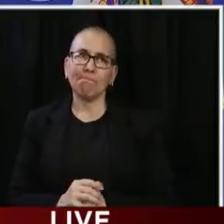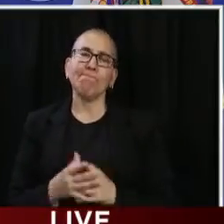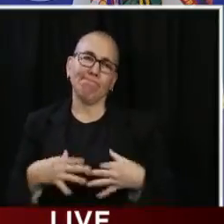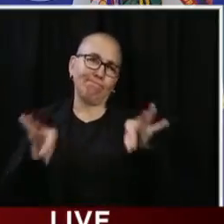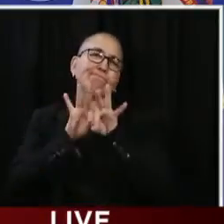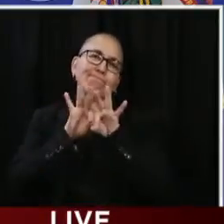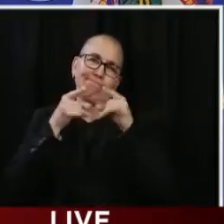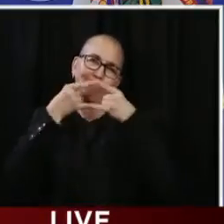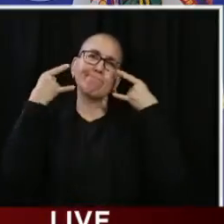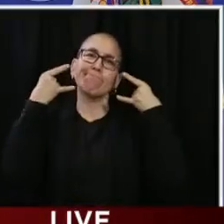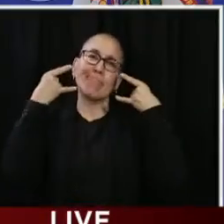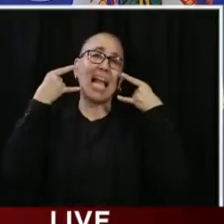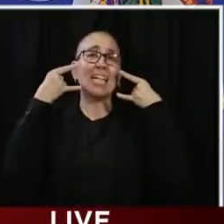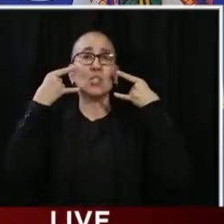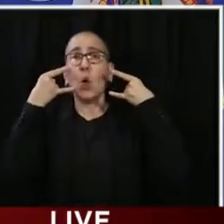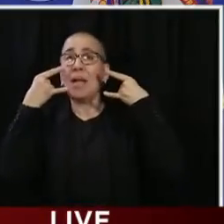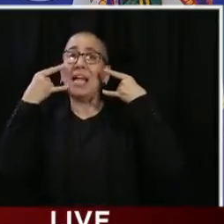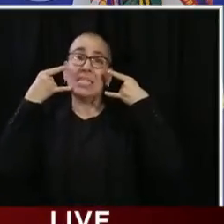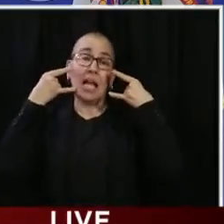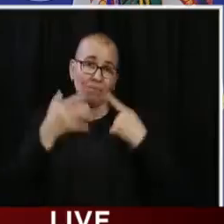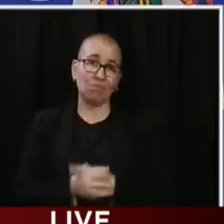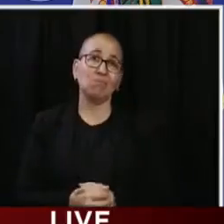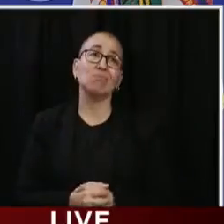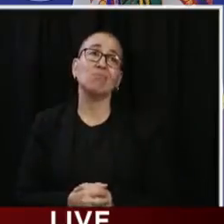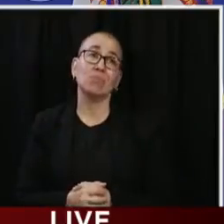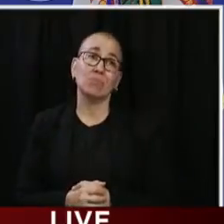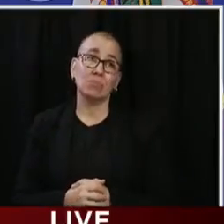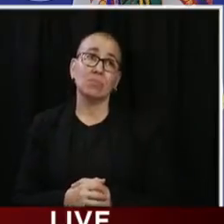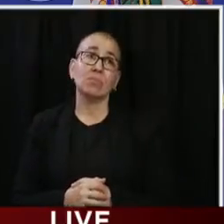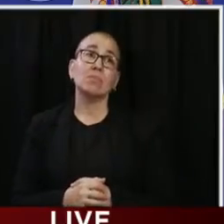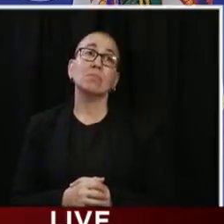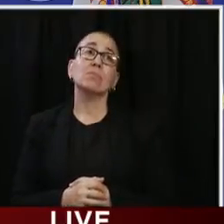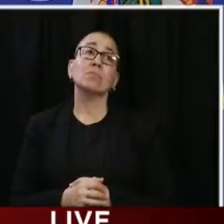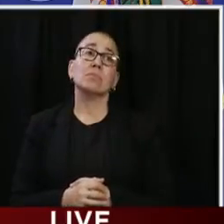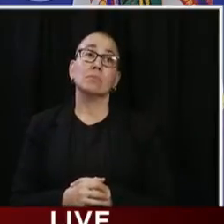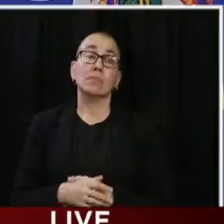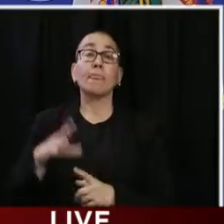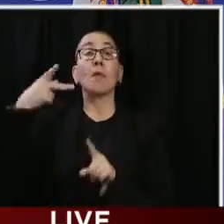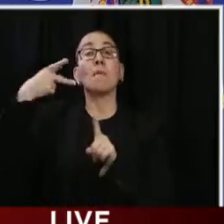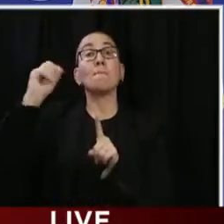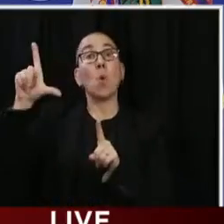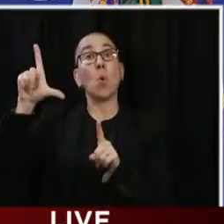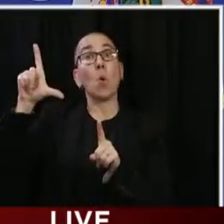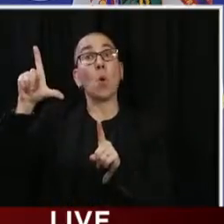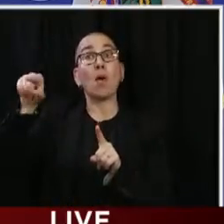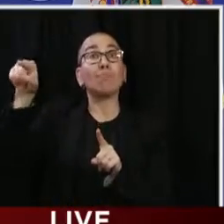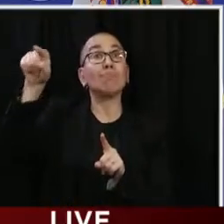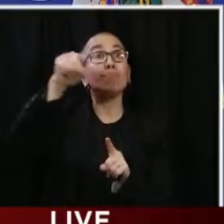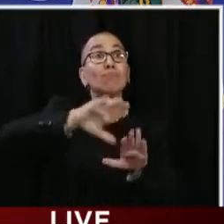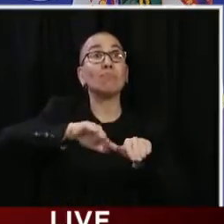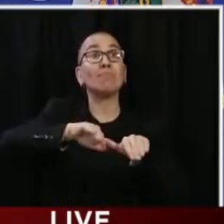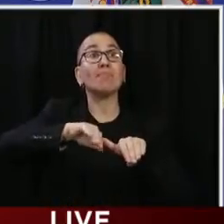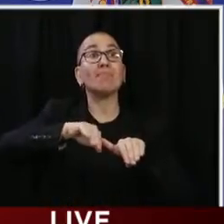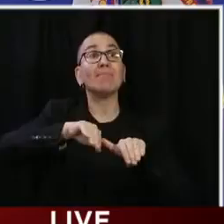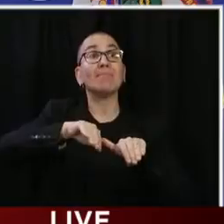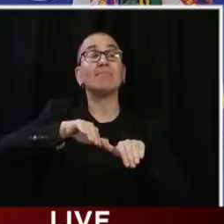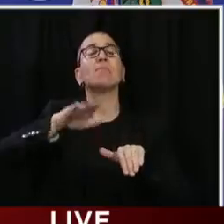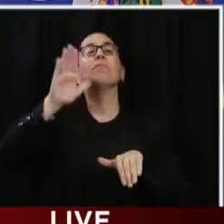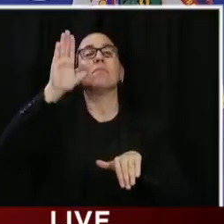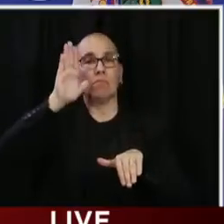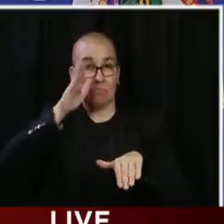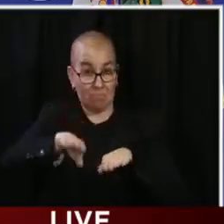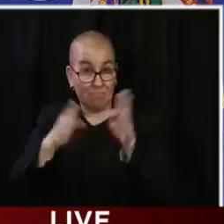changes. And that next phase as well, pools will open at a 50% capacity too. So that's what we're sort of calling phase three. And